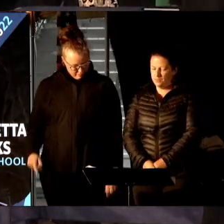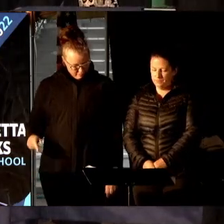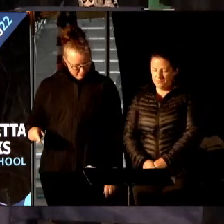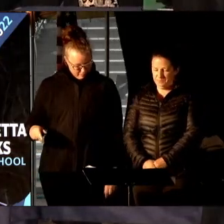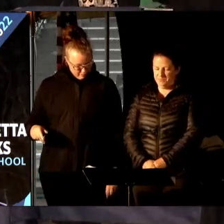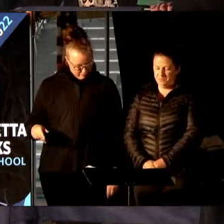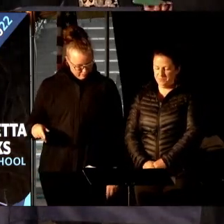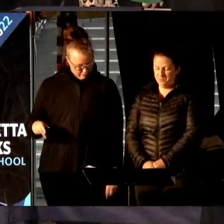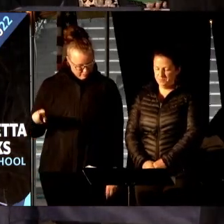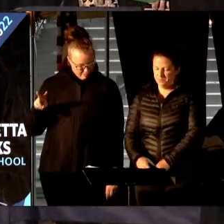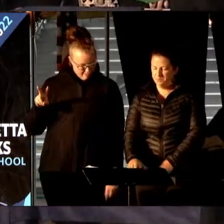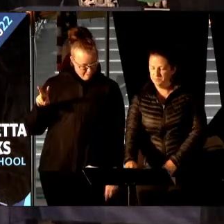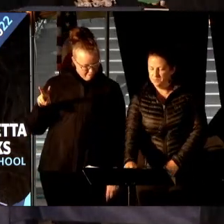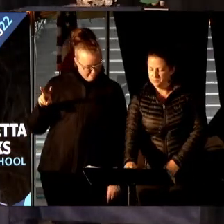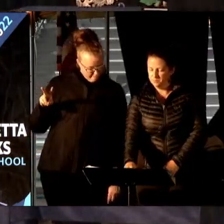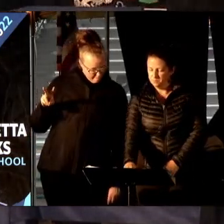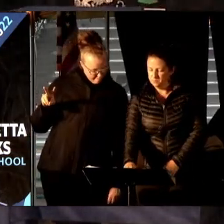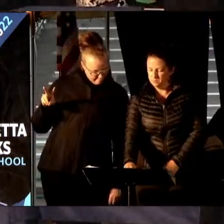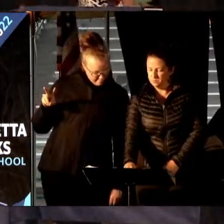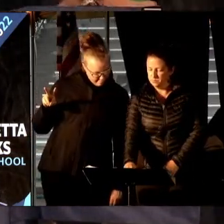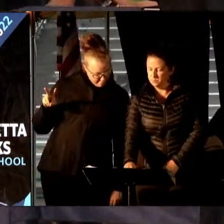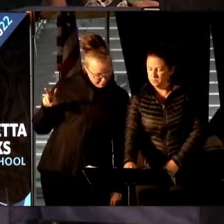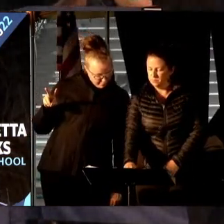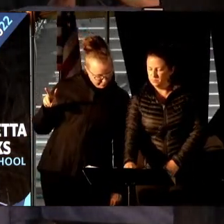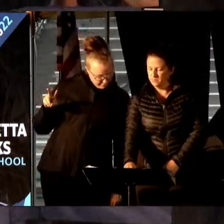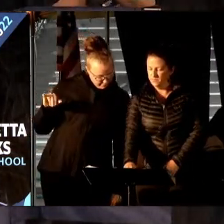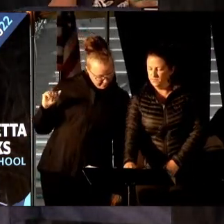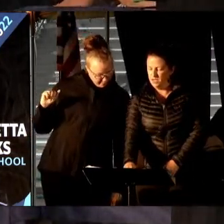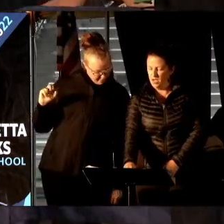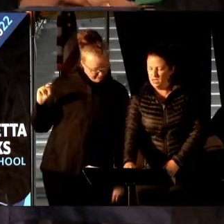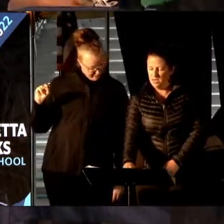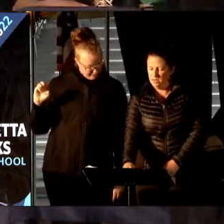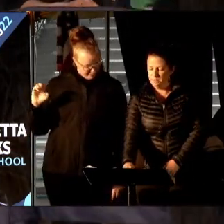Vianne Gomez Acosta.